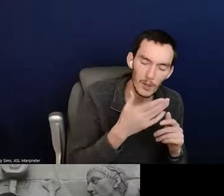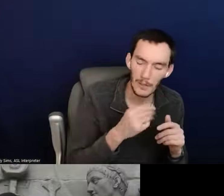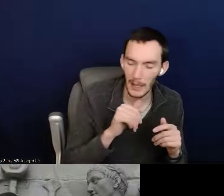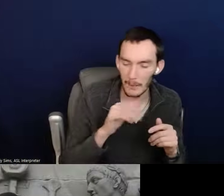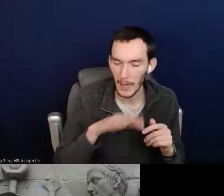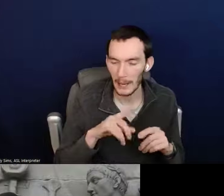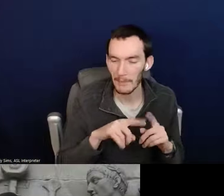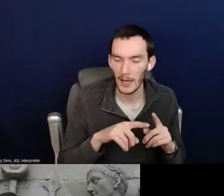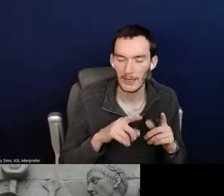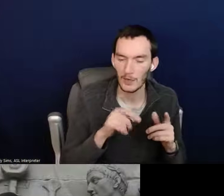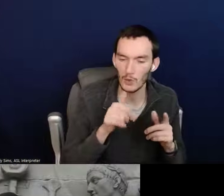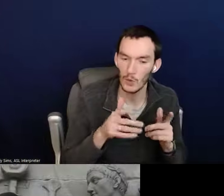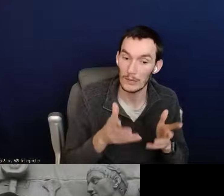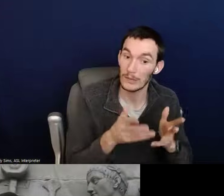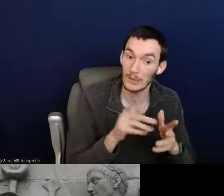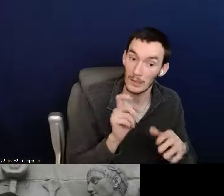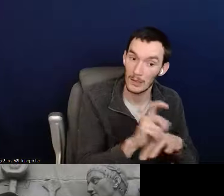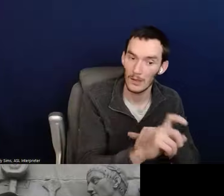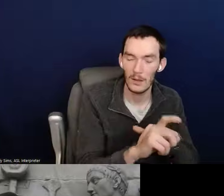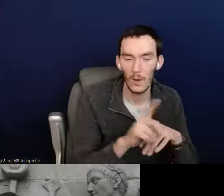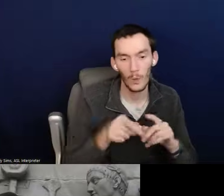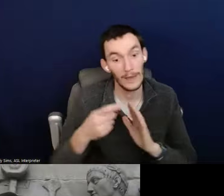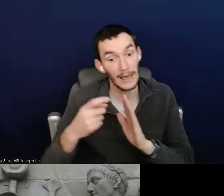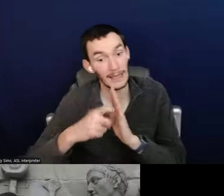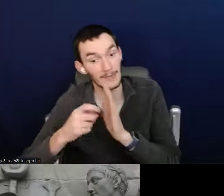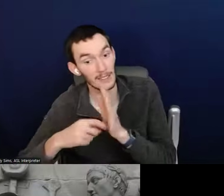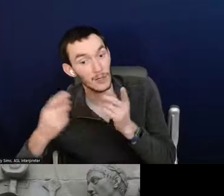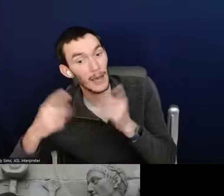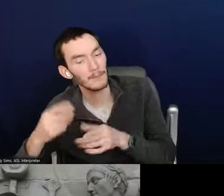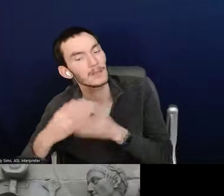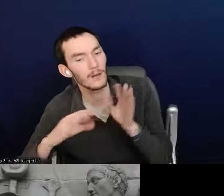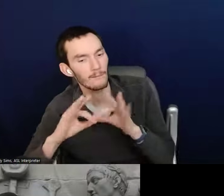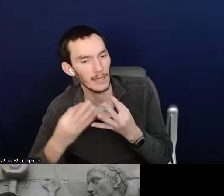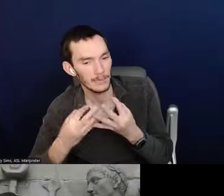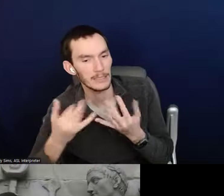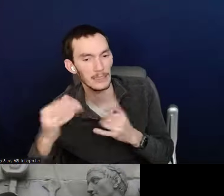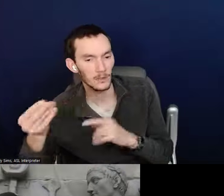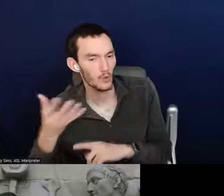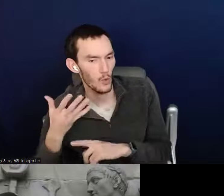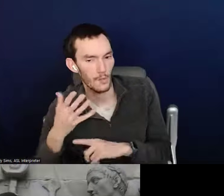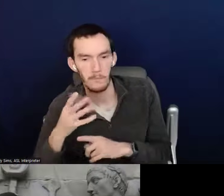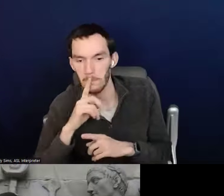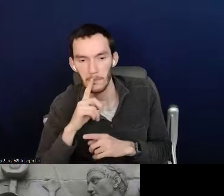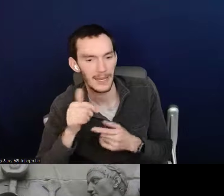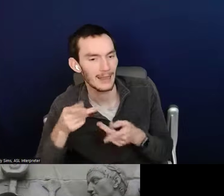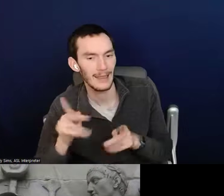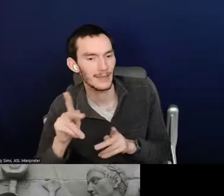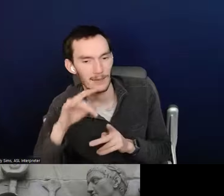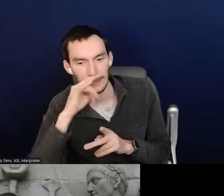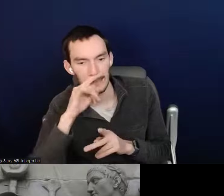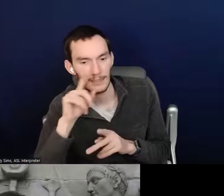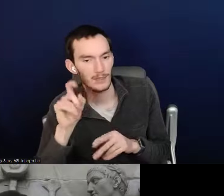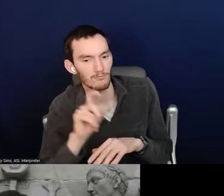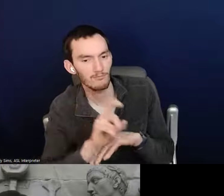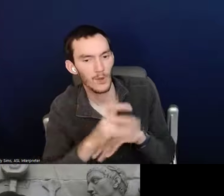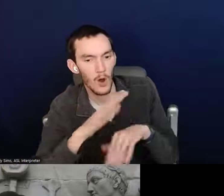you kind of traversed on. Once the excavations happened, some families still told me that they still did not allow their kids to walk across the site.